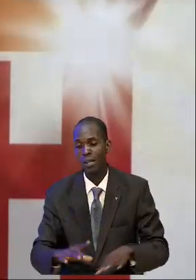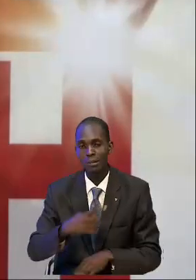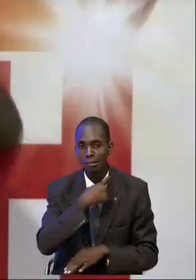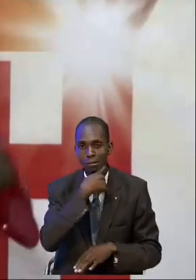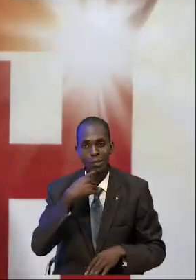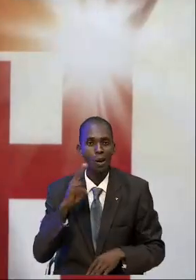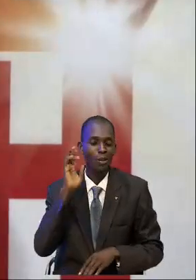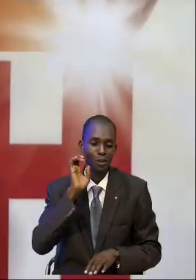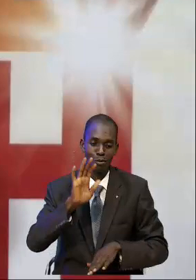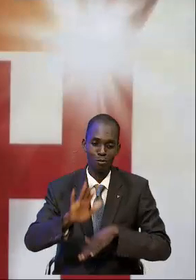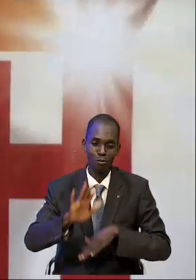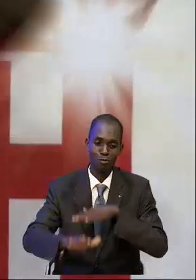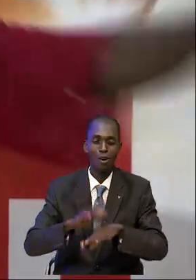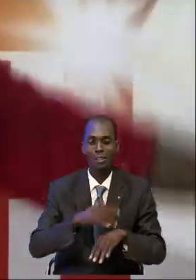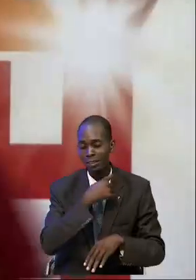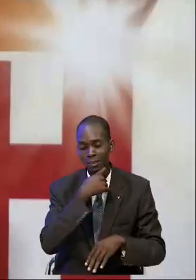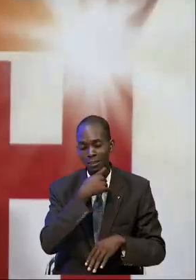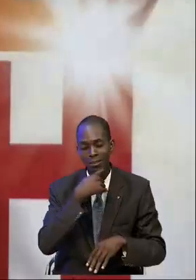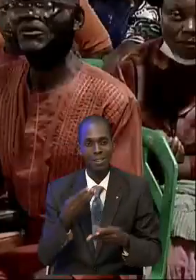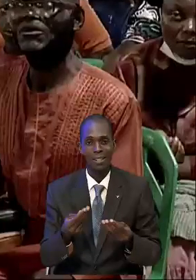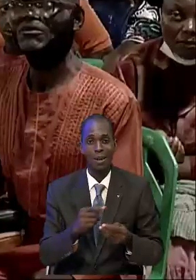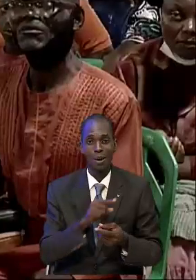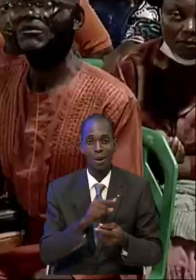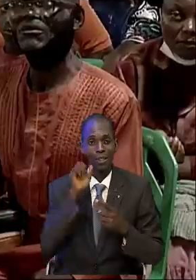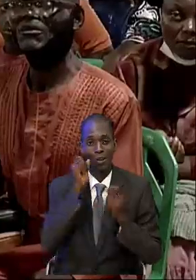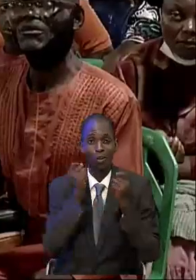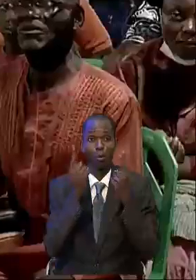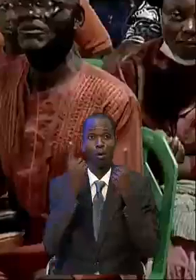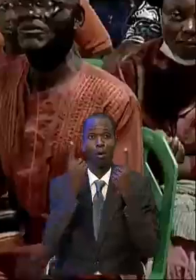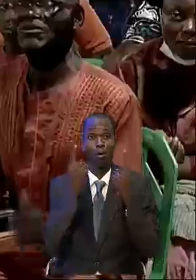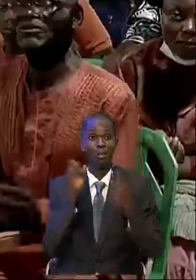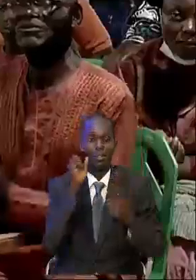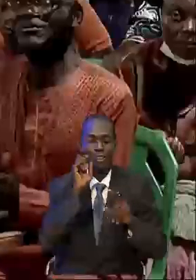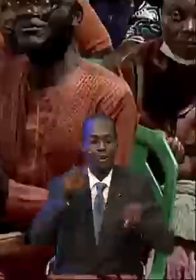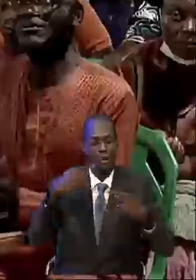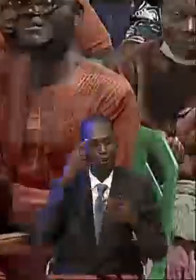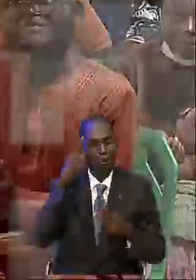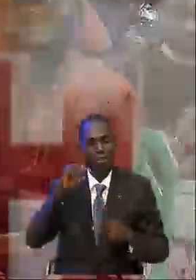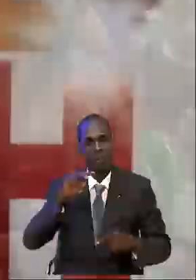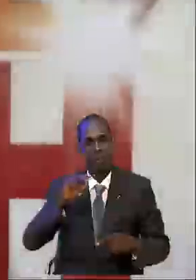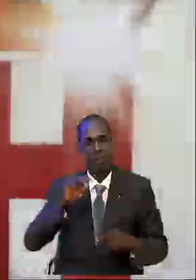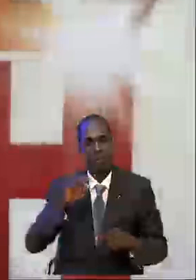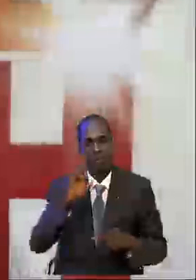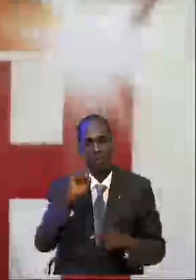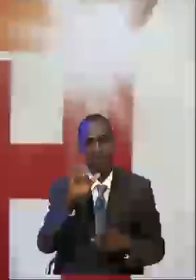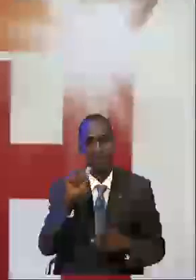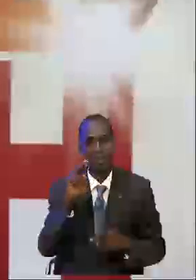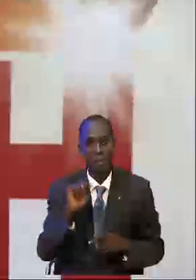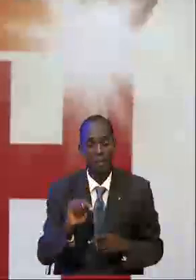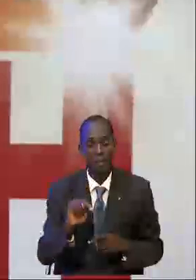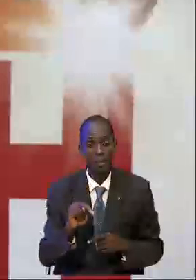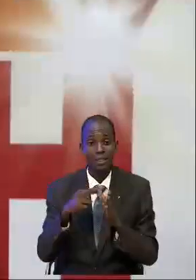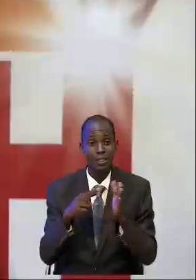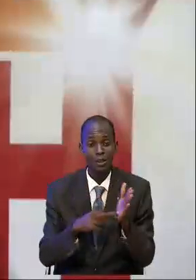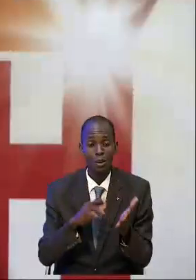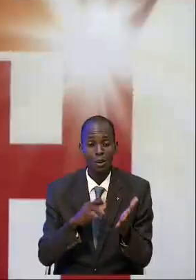go, the whole floor dried up. And I went on a dry land. And I wake up. When I wake up, I went